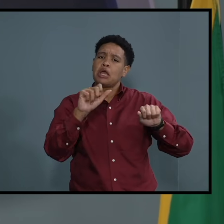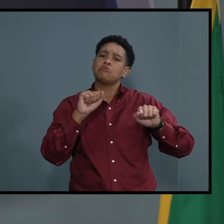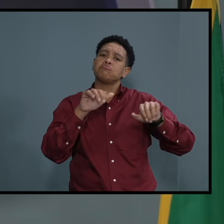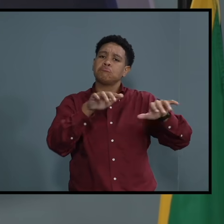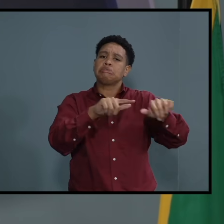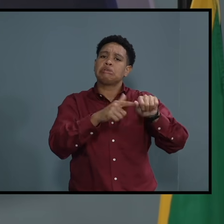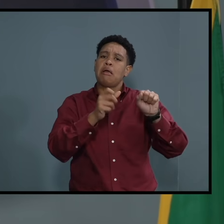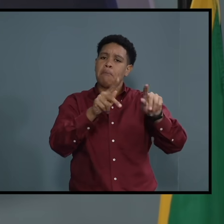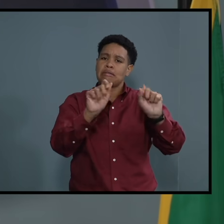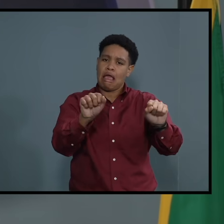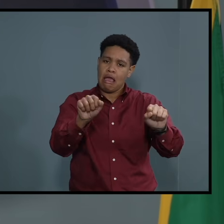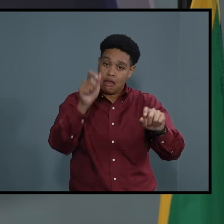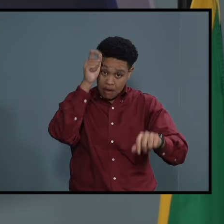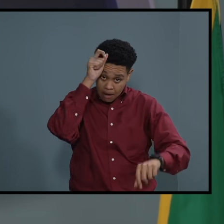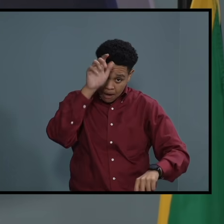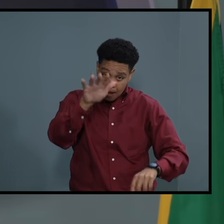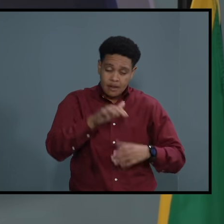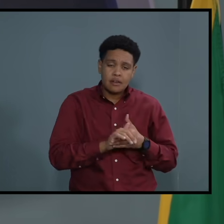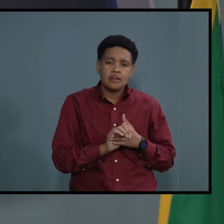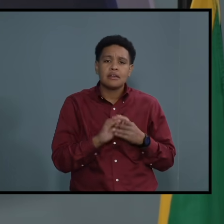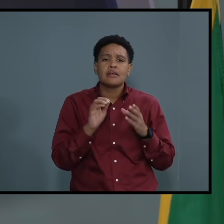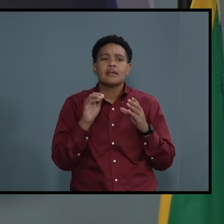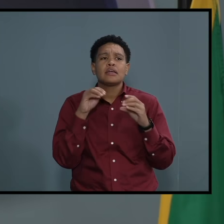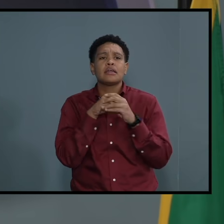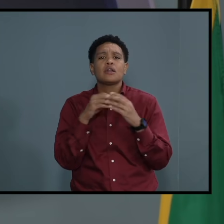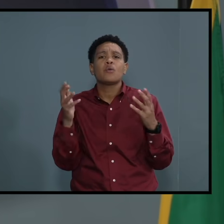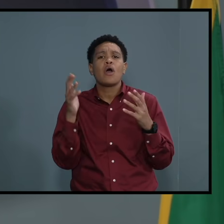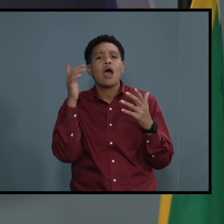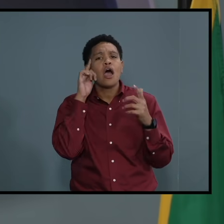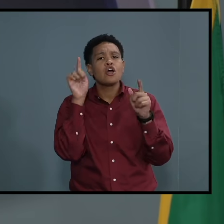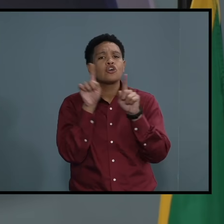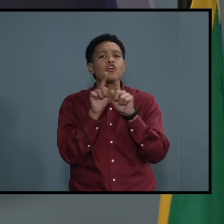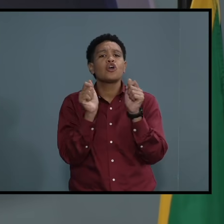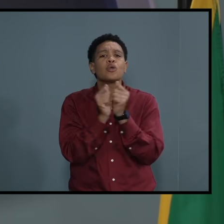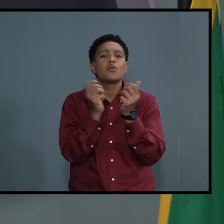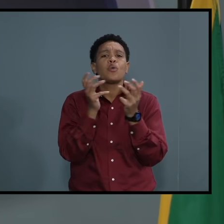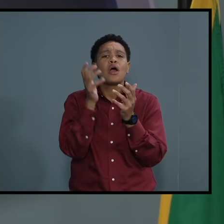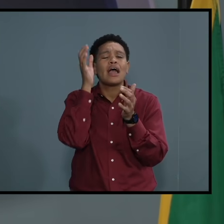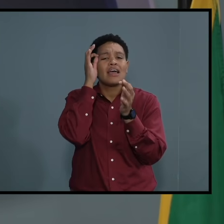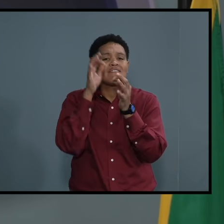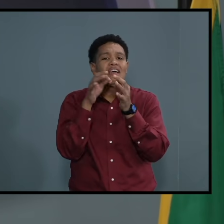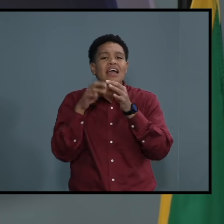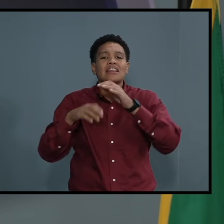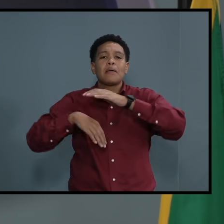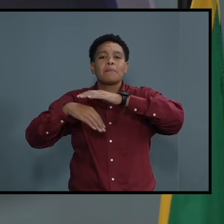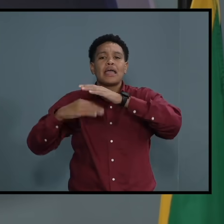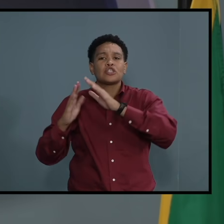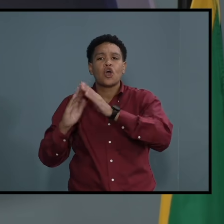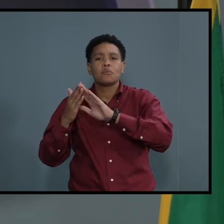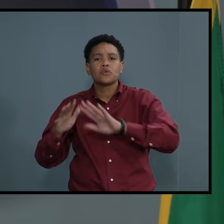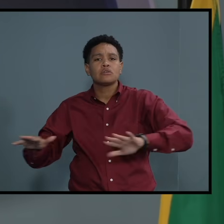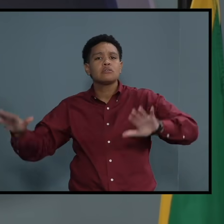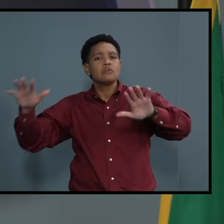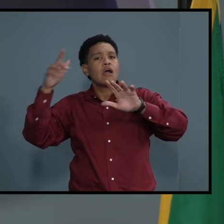resume within a context agreed with the faith-based community.